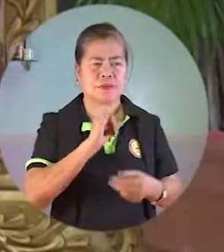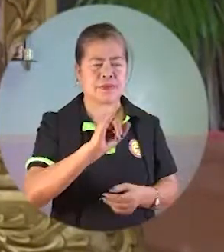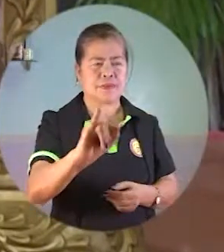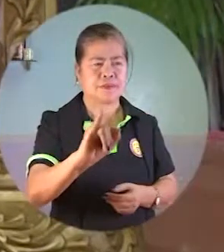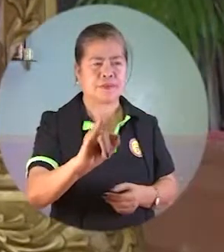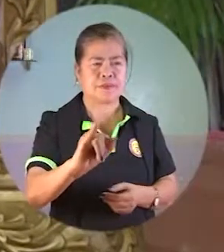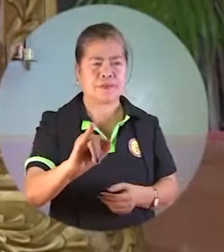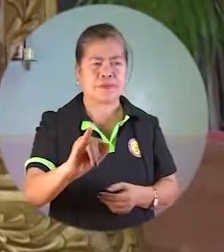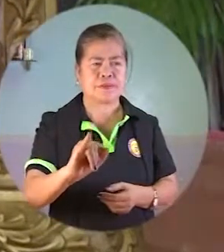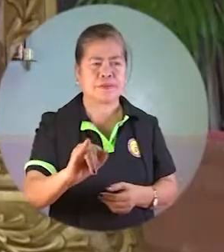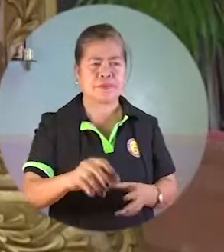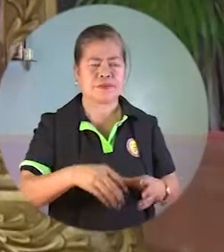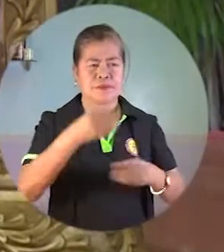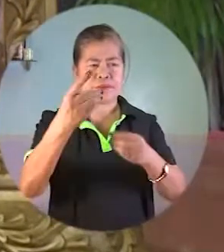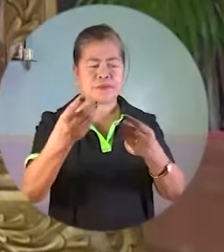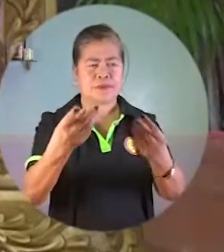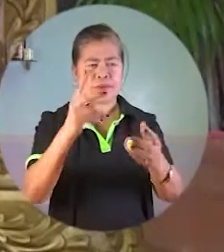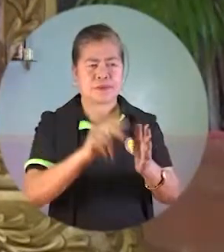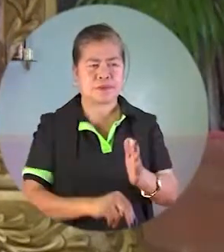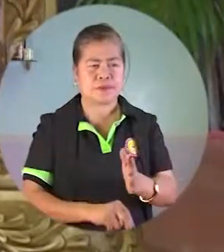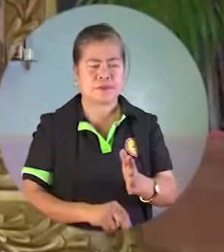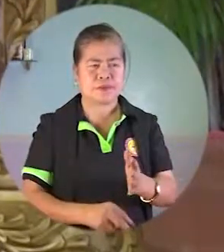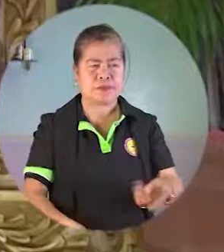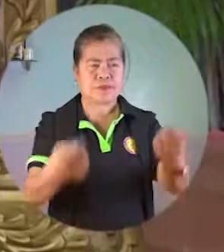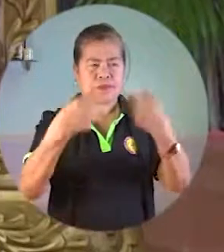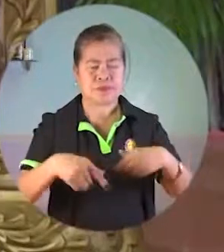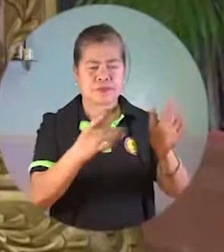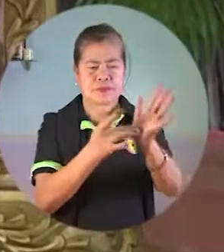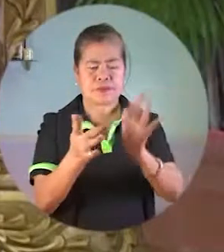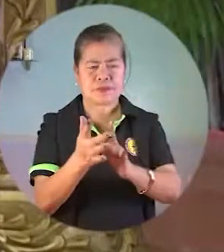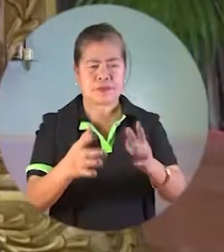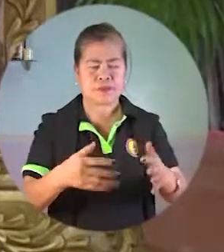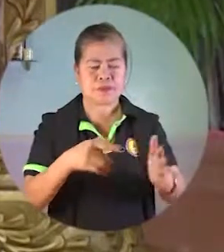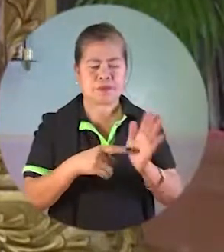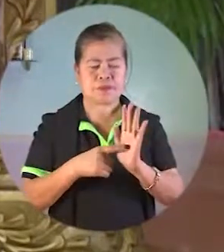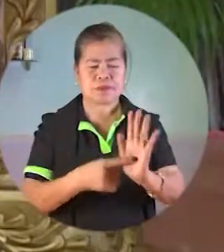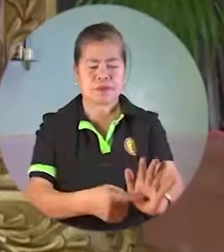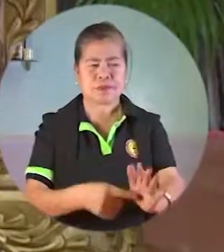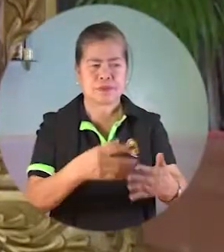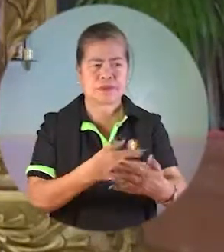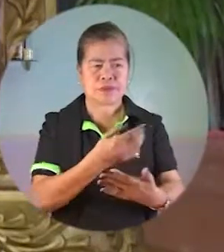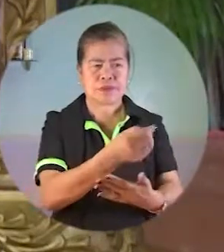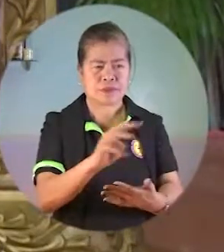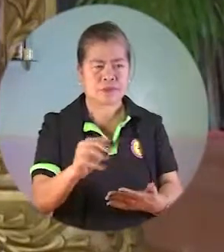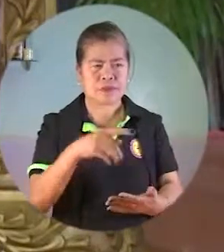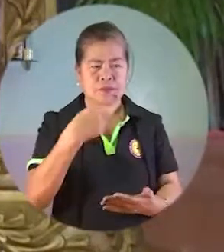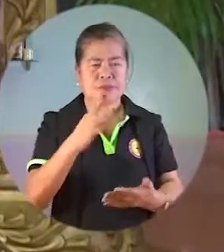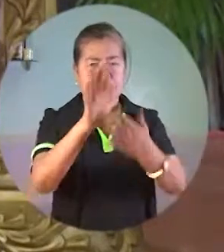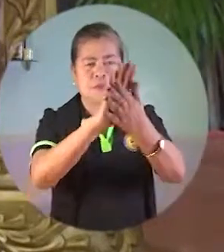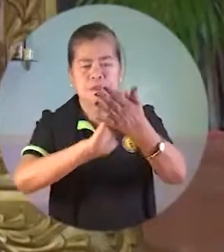have is desperation. And here comes Jesus appearing before them, telling